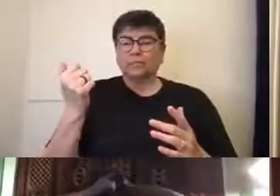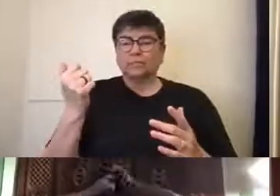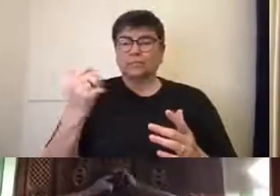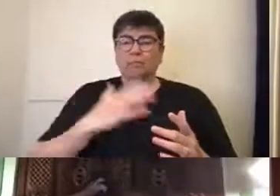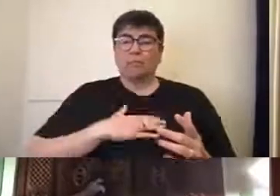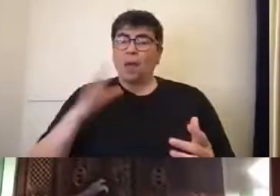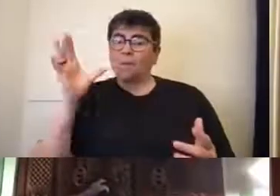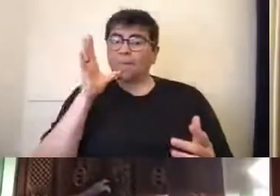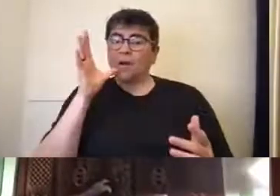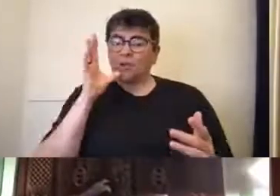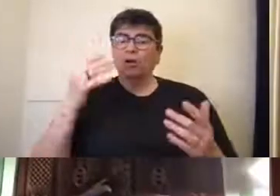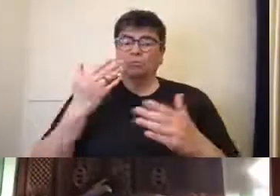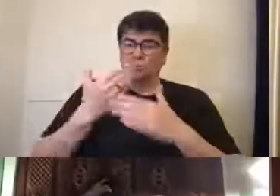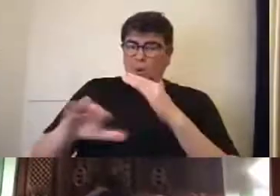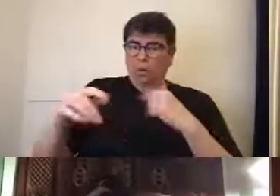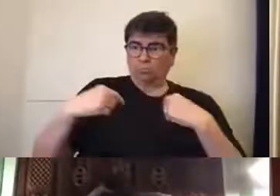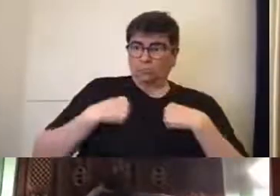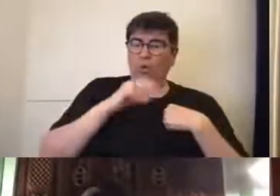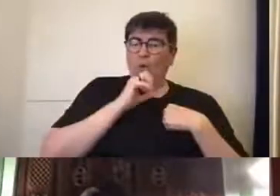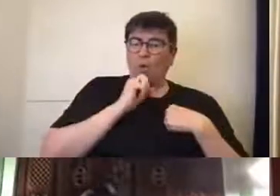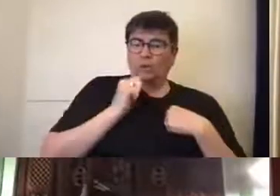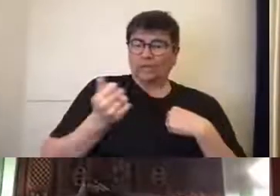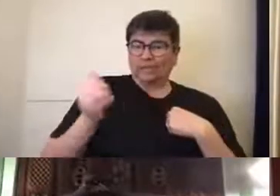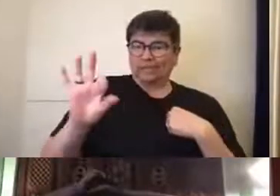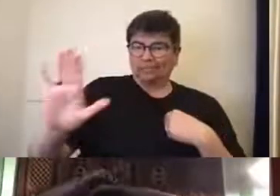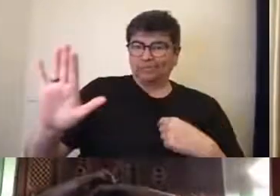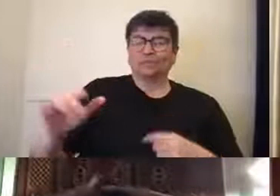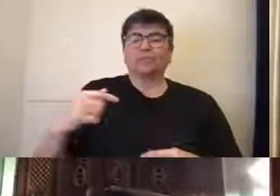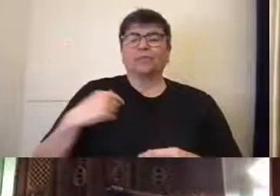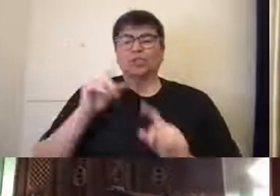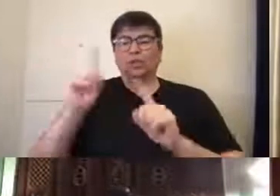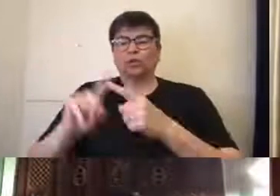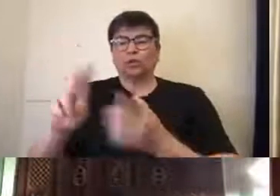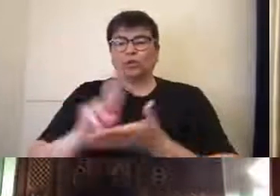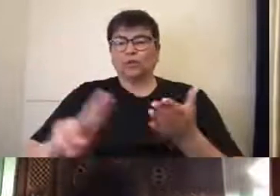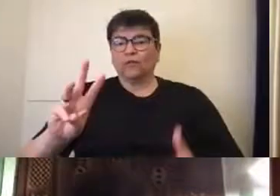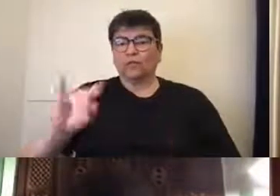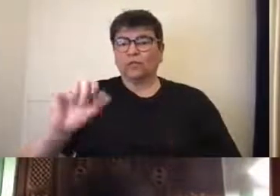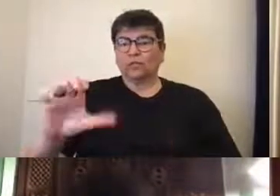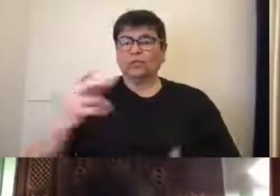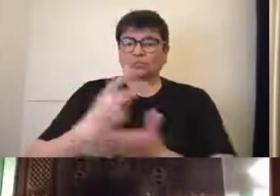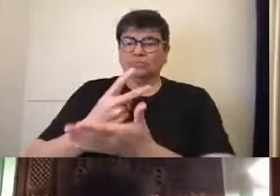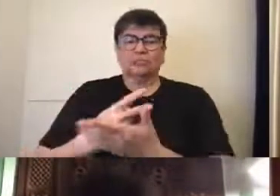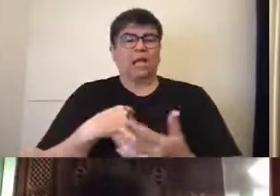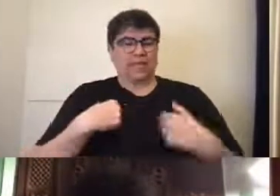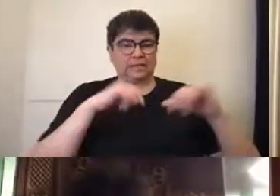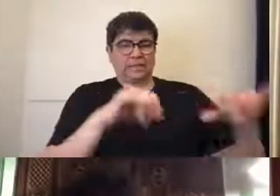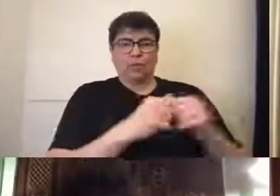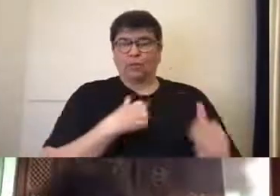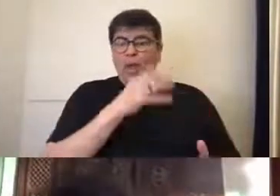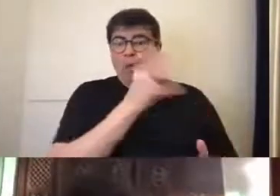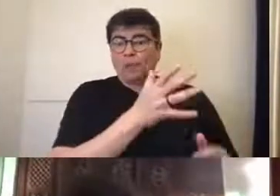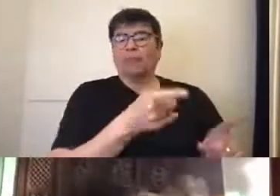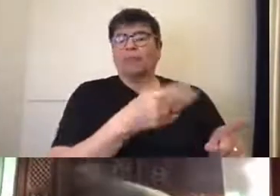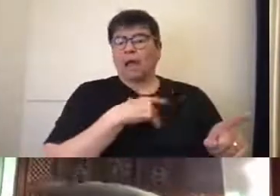my mother had me when she was 19 and she went to grad school at University of Wisconsin. And when she went to grad school, I went to stay with my grandmother. And my grandmother